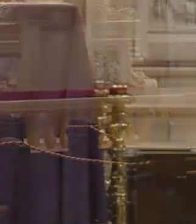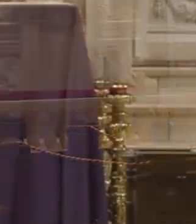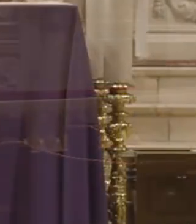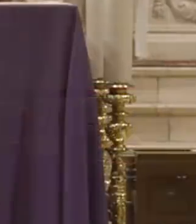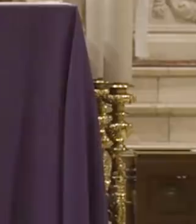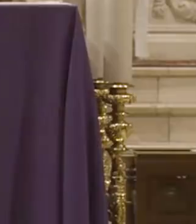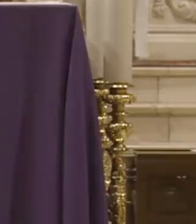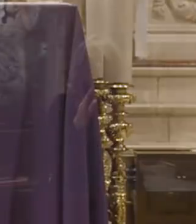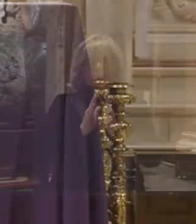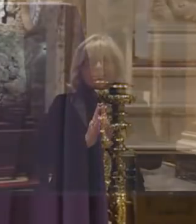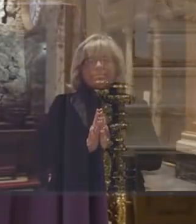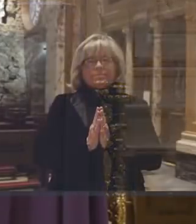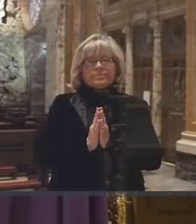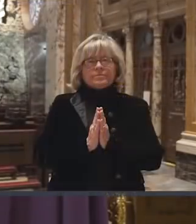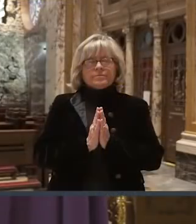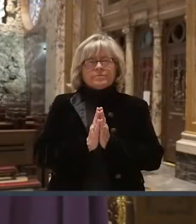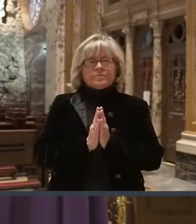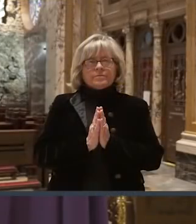Let us pray.